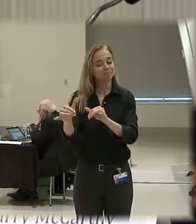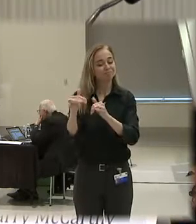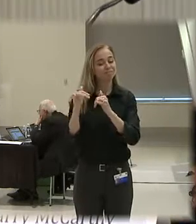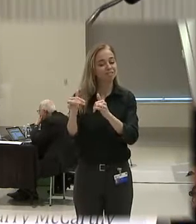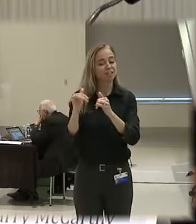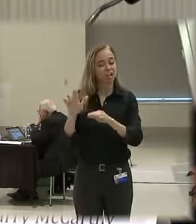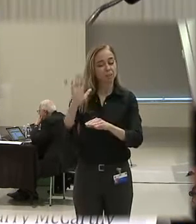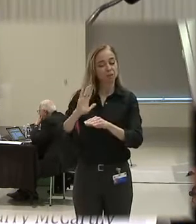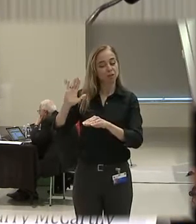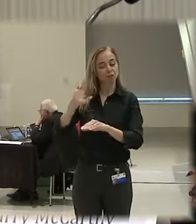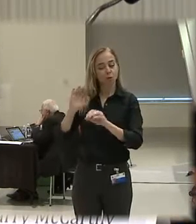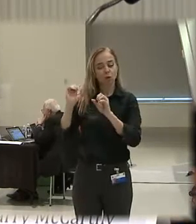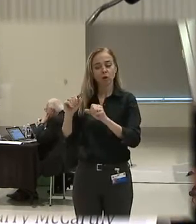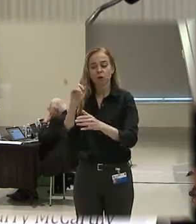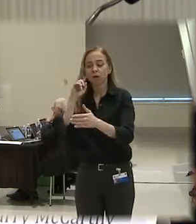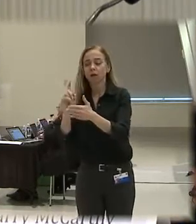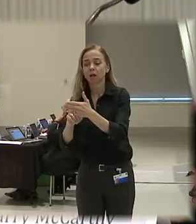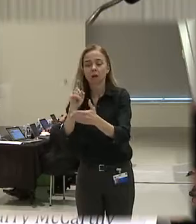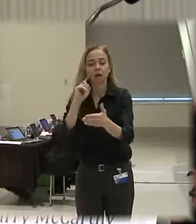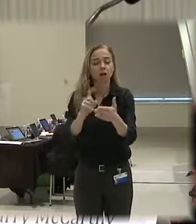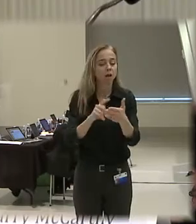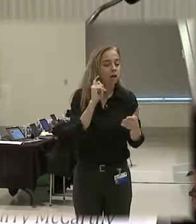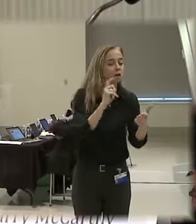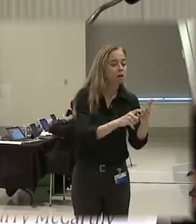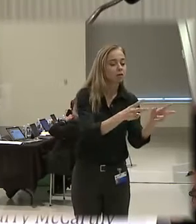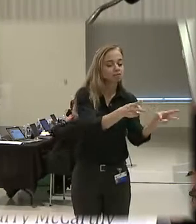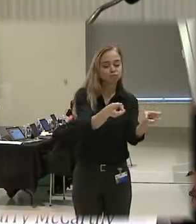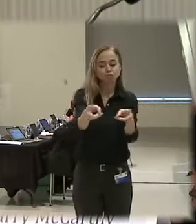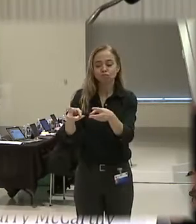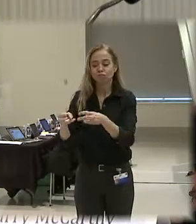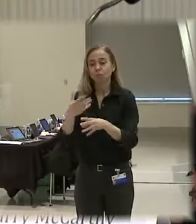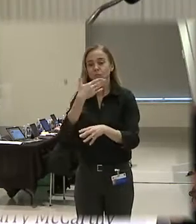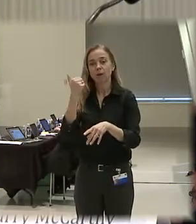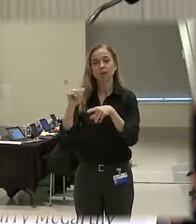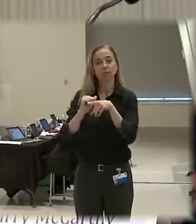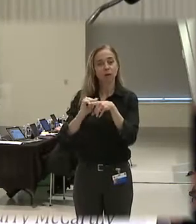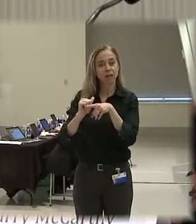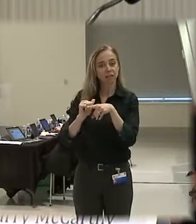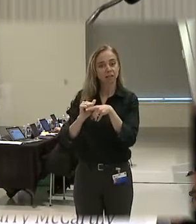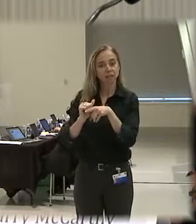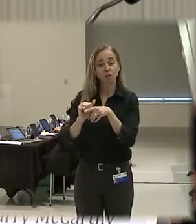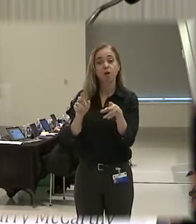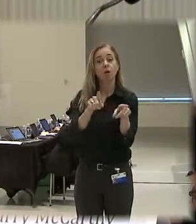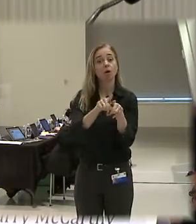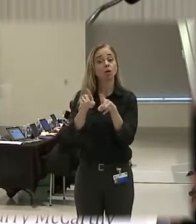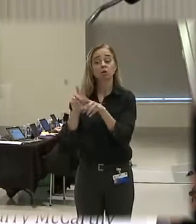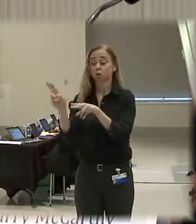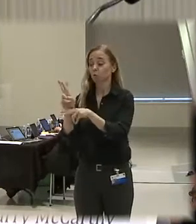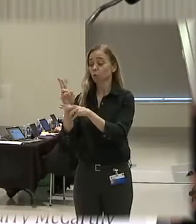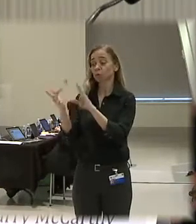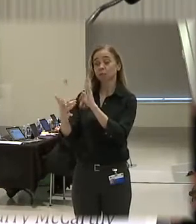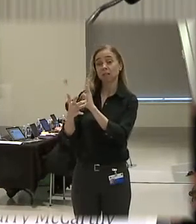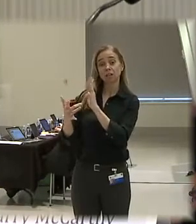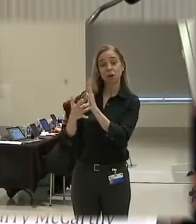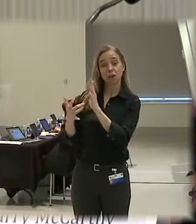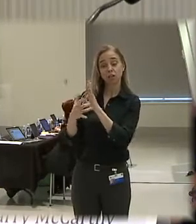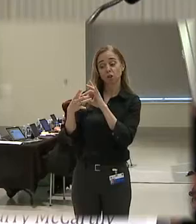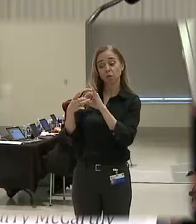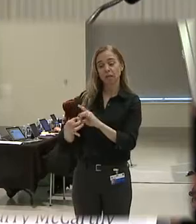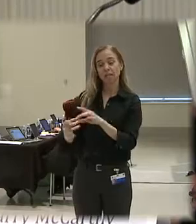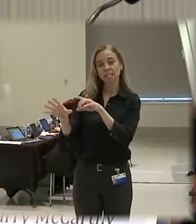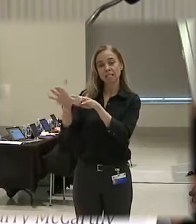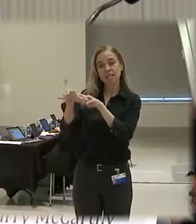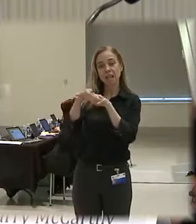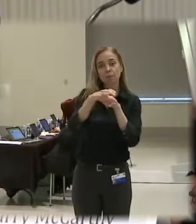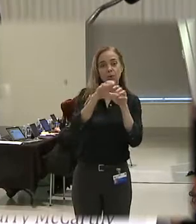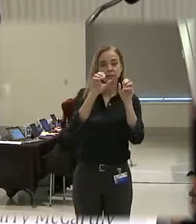before so that we could gain best practices to bring back to Charlotte. The use of technology as it relates to cameras,